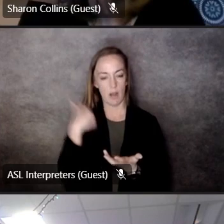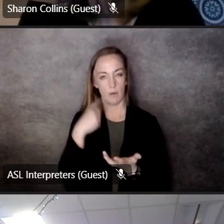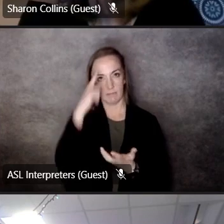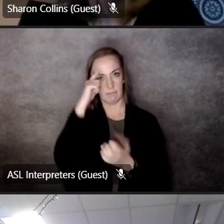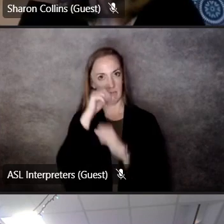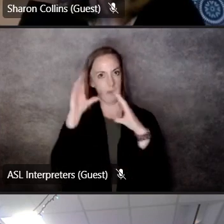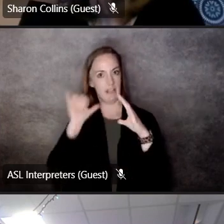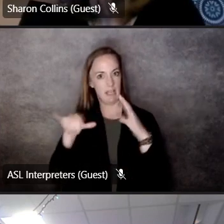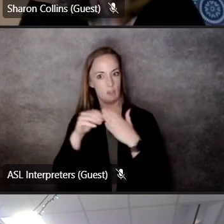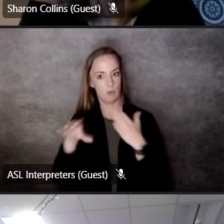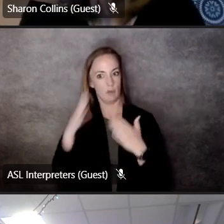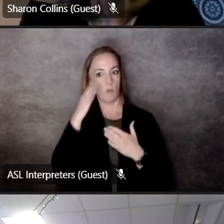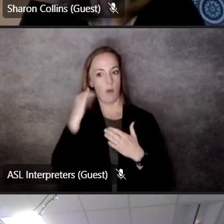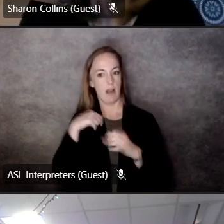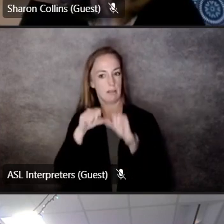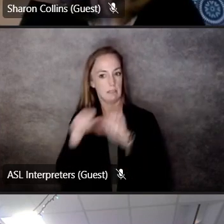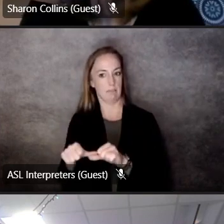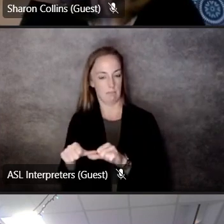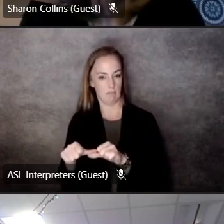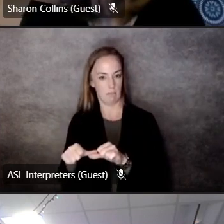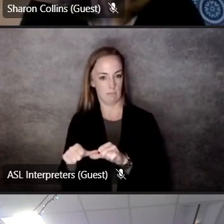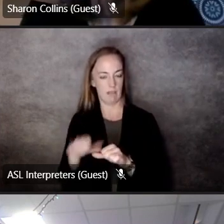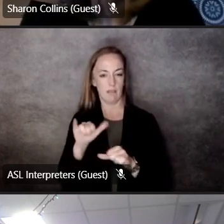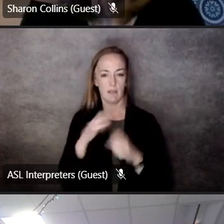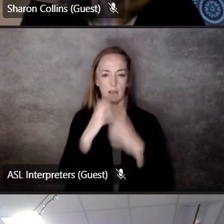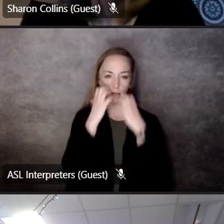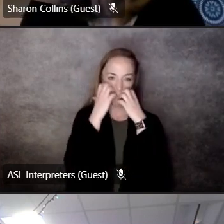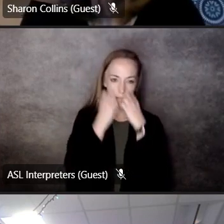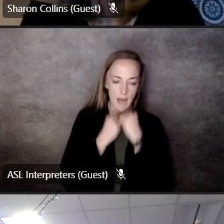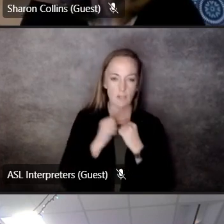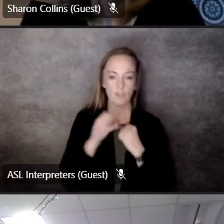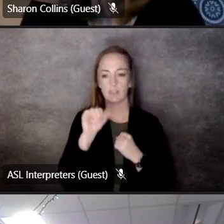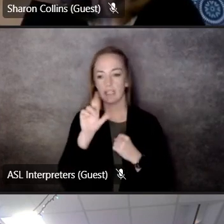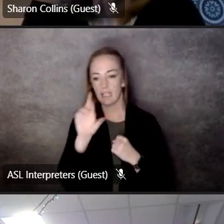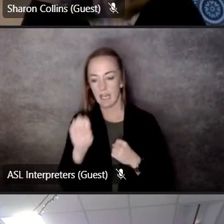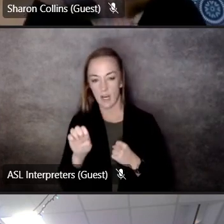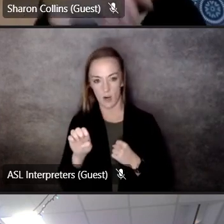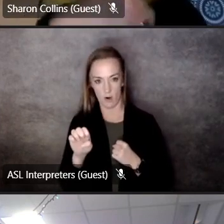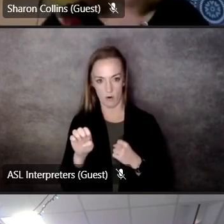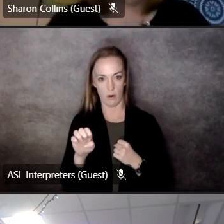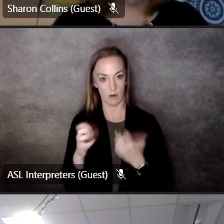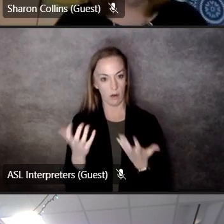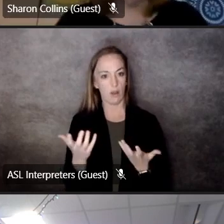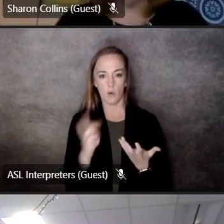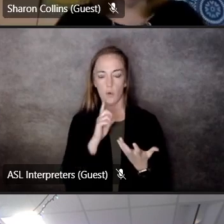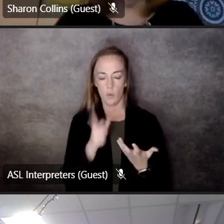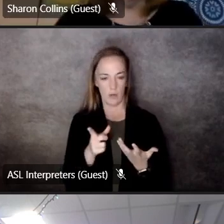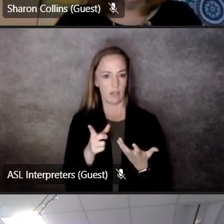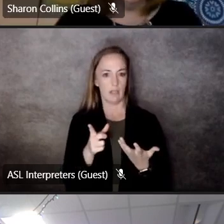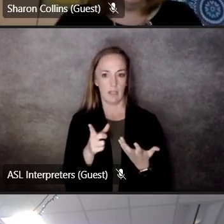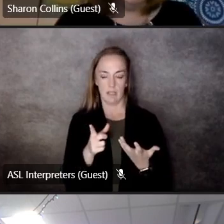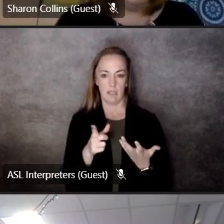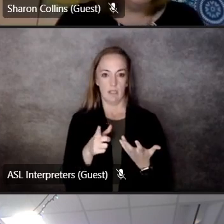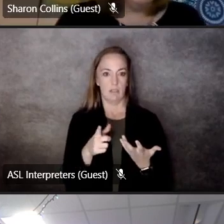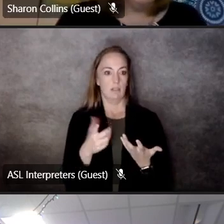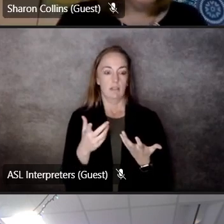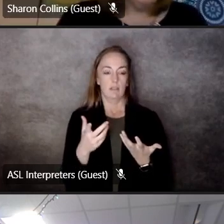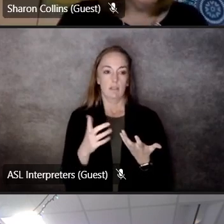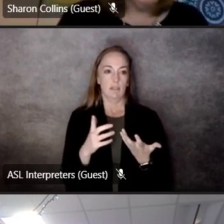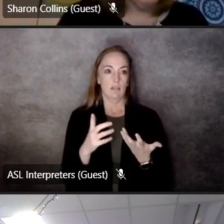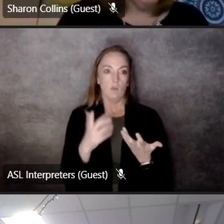a level of greatness, I think, to what being an educator means.